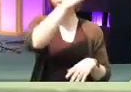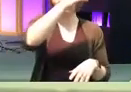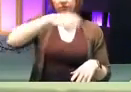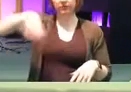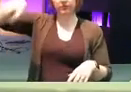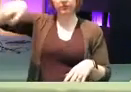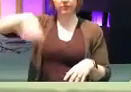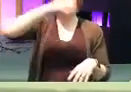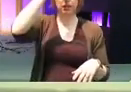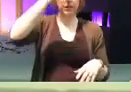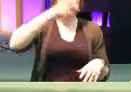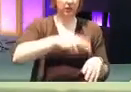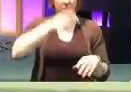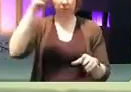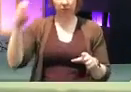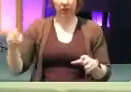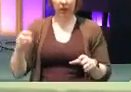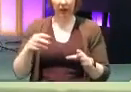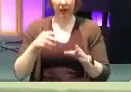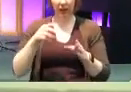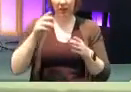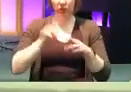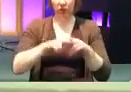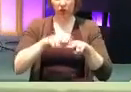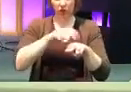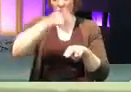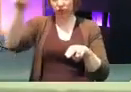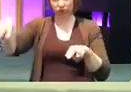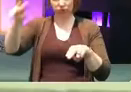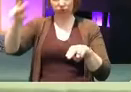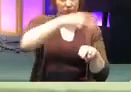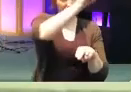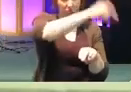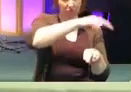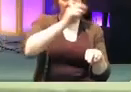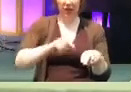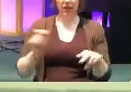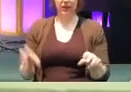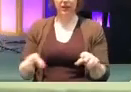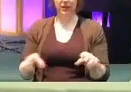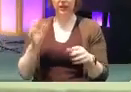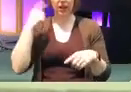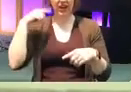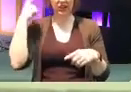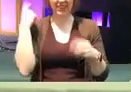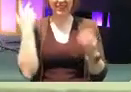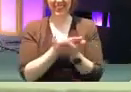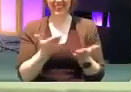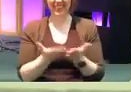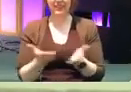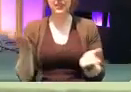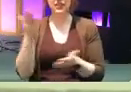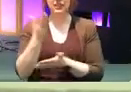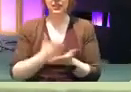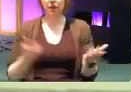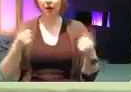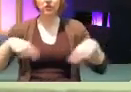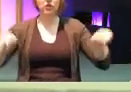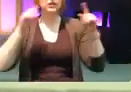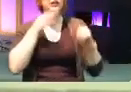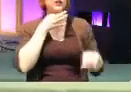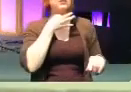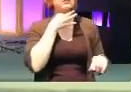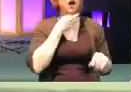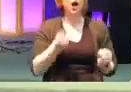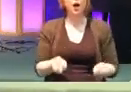were the ones that jumped over the pews during church service. They were the ones that just did all kinds of weird and wacky things. Okay, some of you, just out of curiosity,